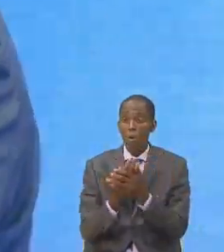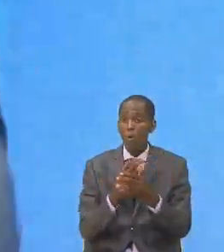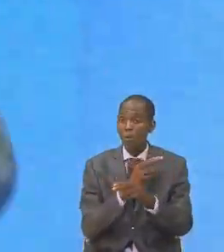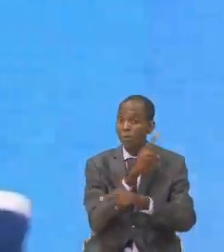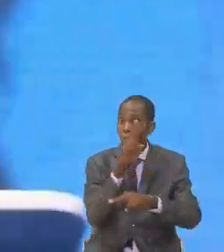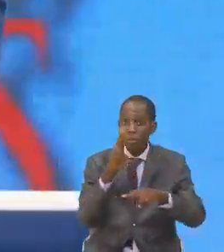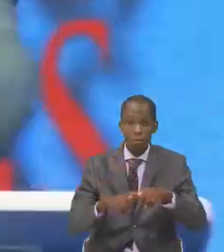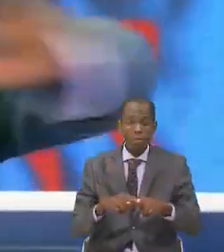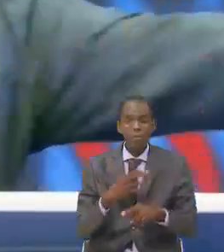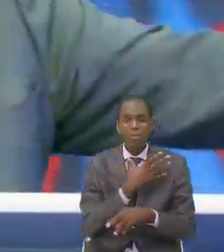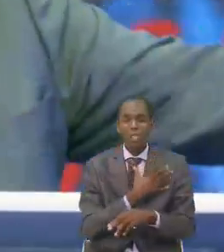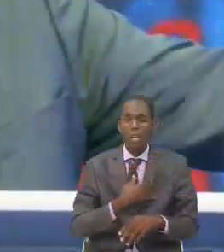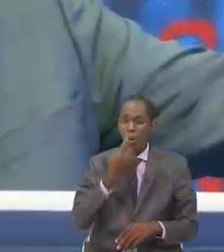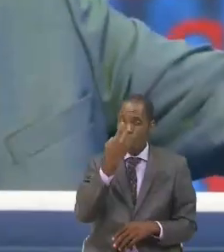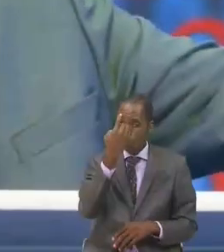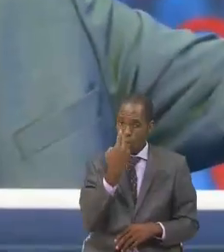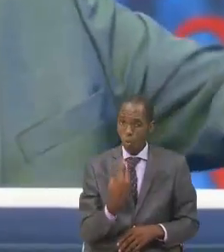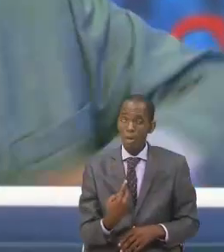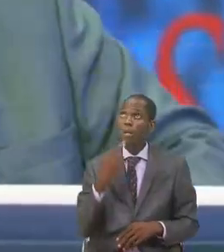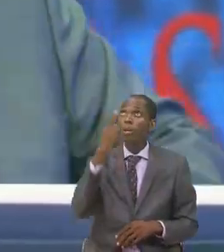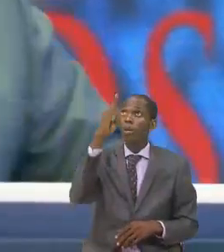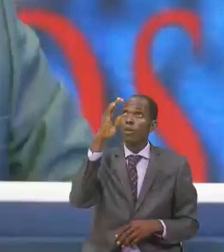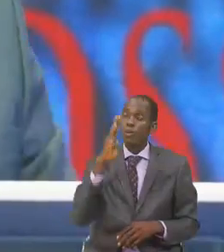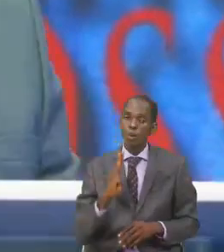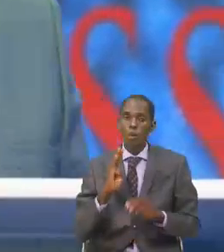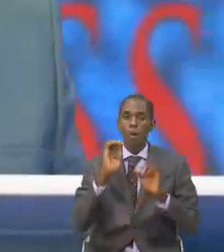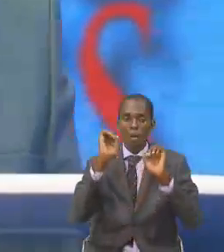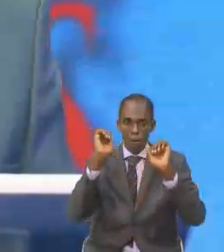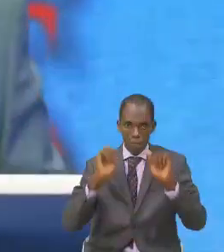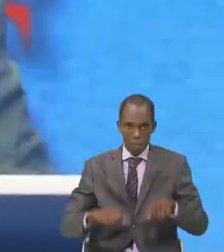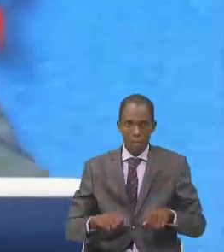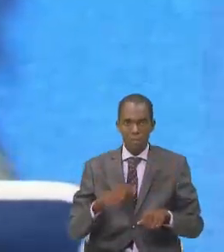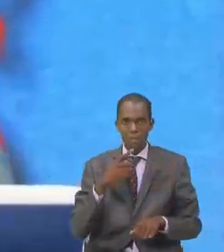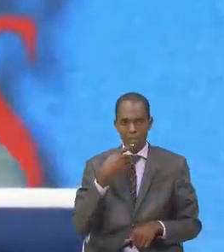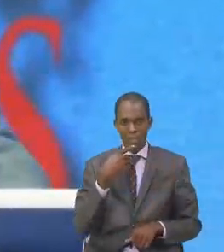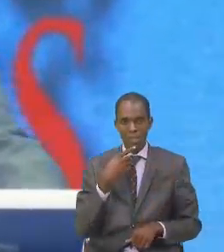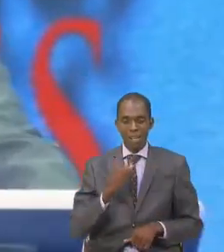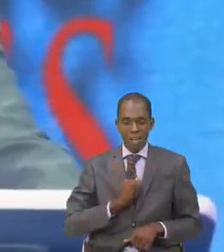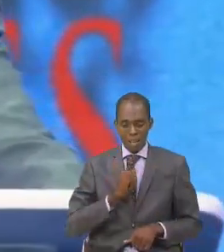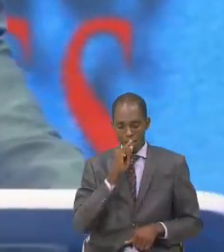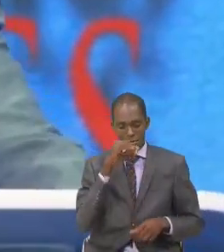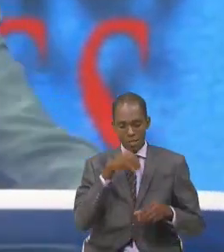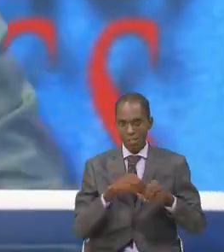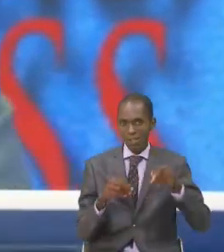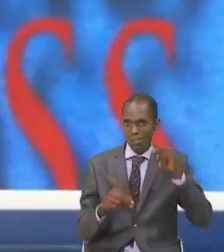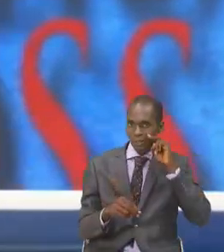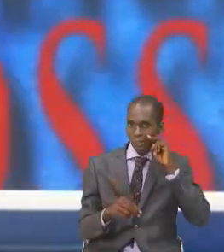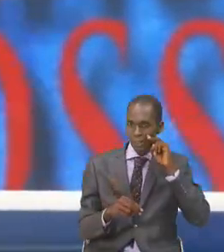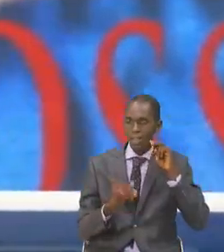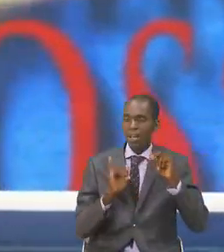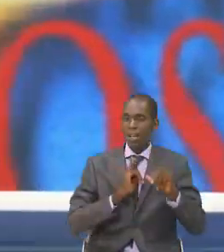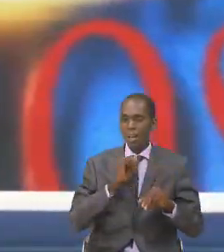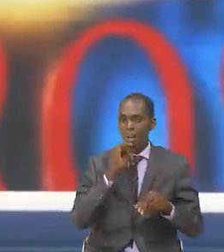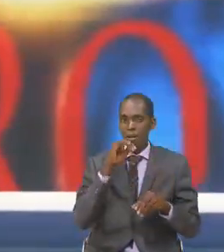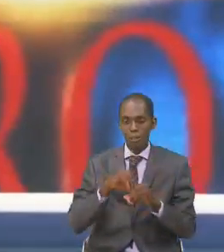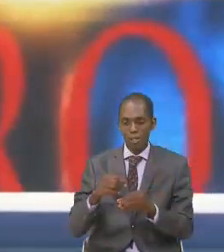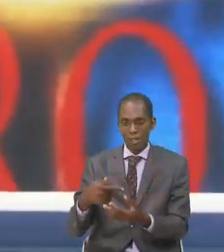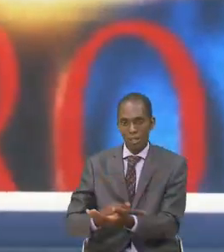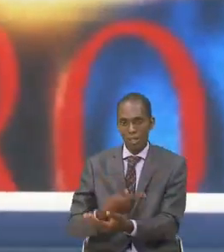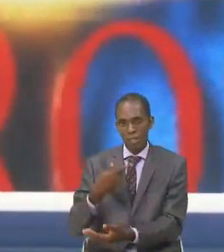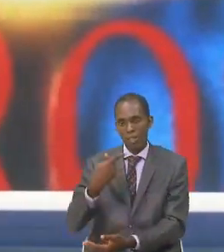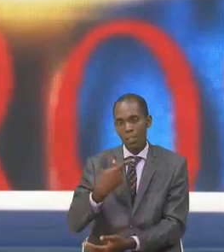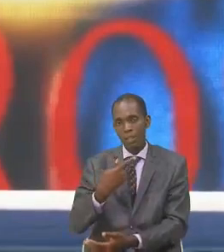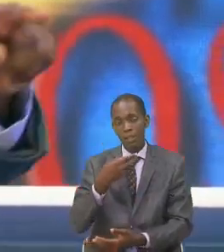everyone in all nations. And only God can say, I am in